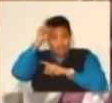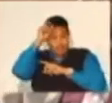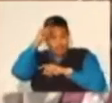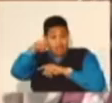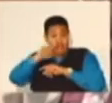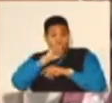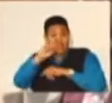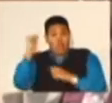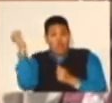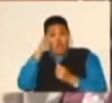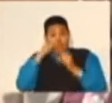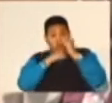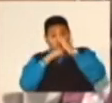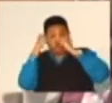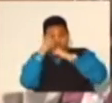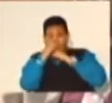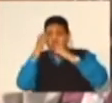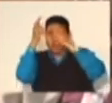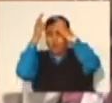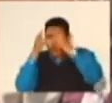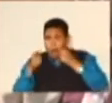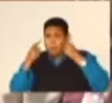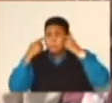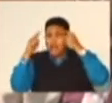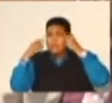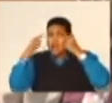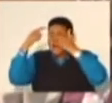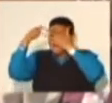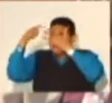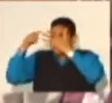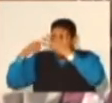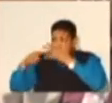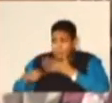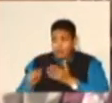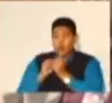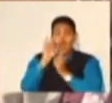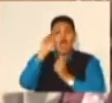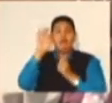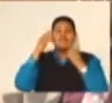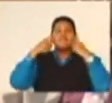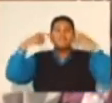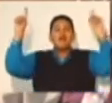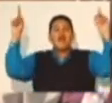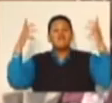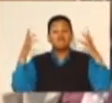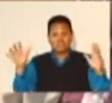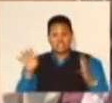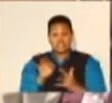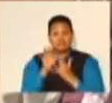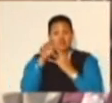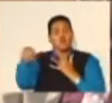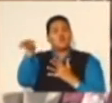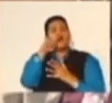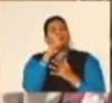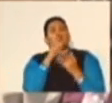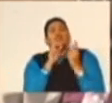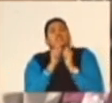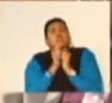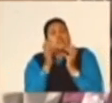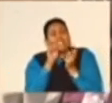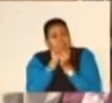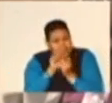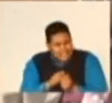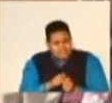If all the structural benchmarks agreed with the IMF are to be achieved, especially those dealing with the efficiency of government